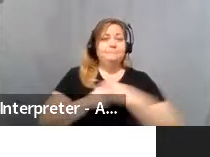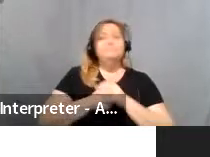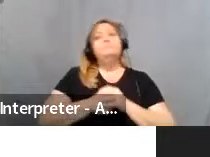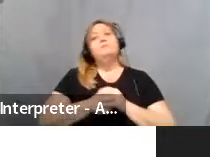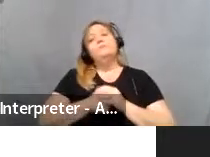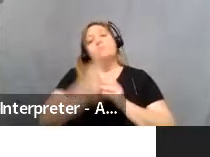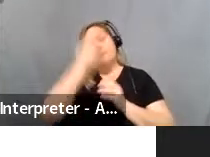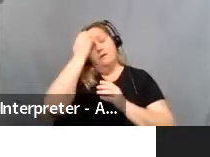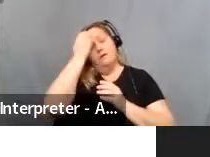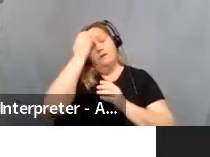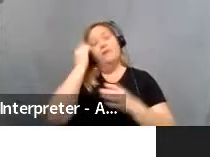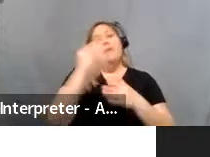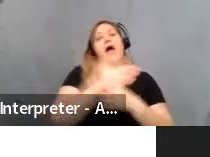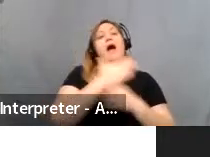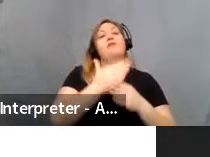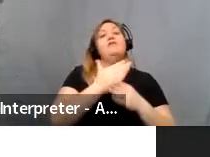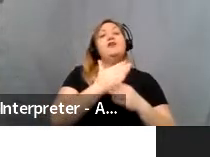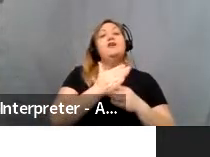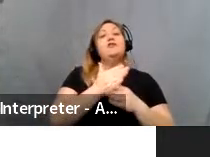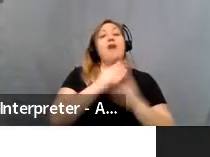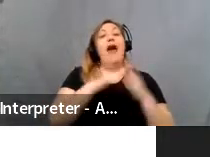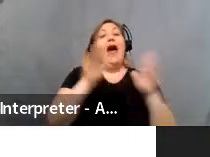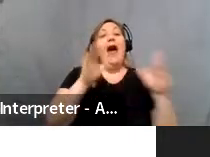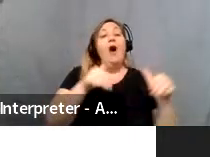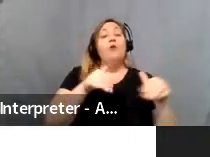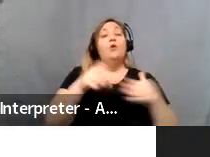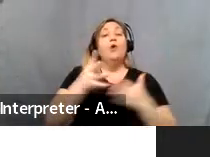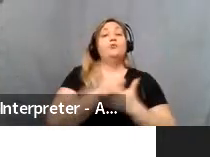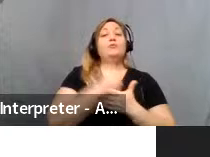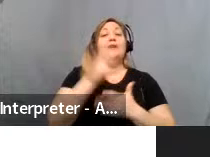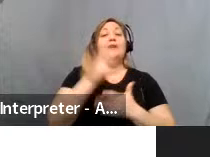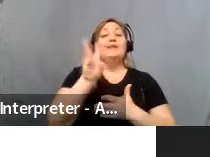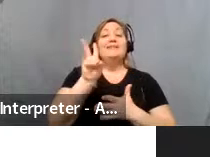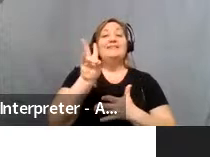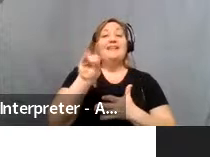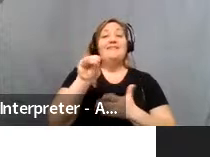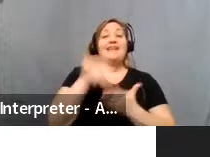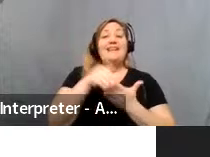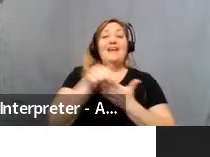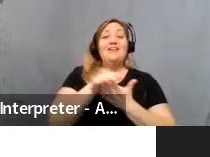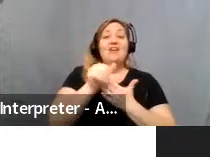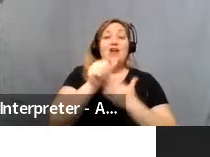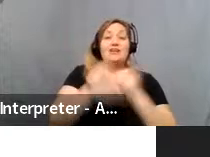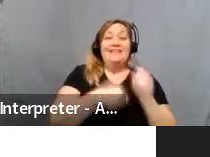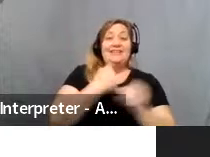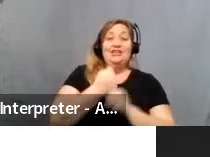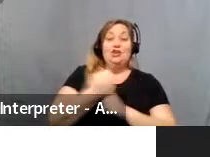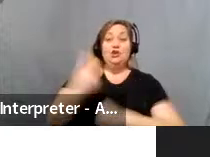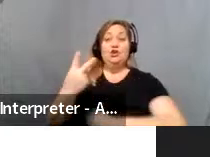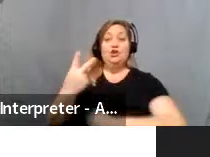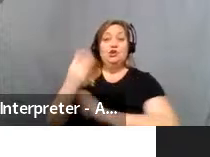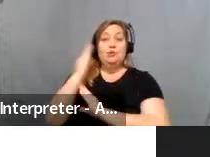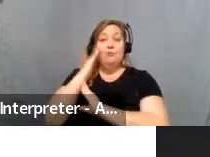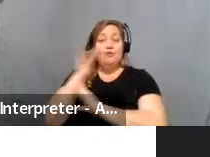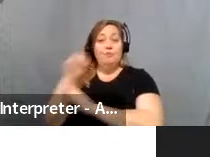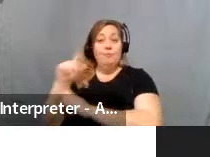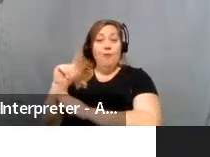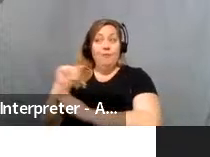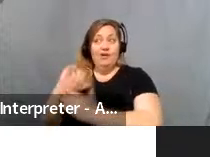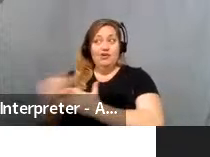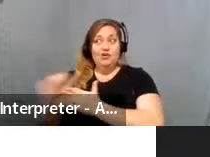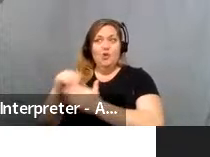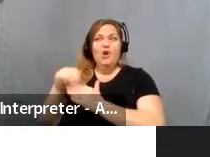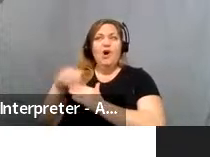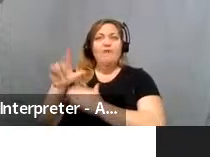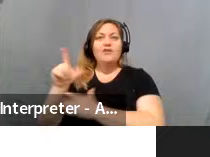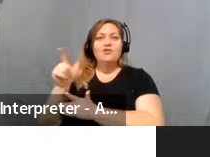The average New York City renter household makes about $70,000 a year, but the average two-bedroom apartment in New York City is over